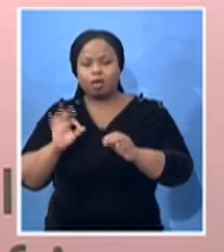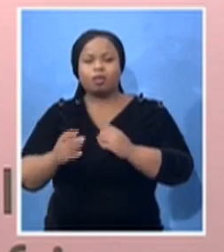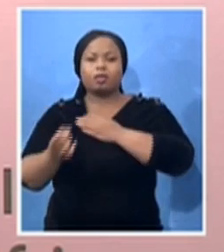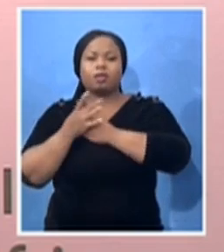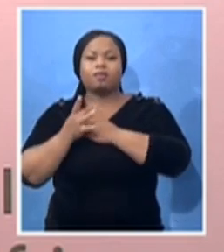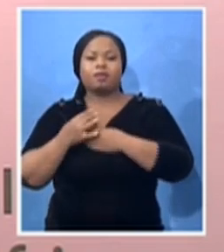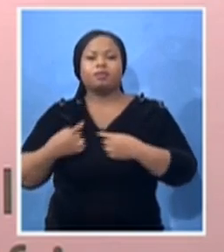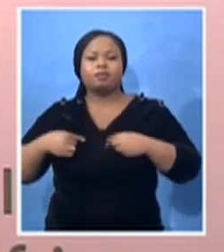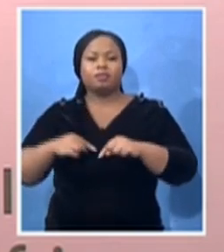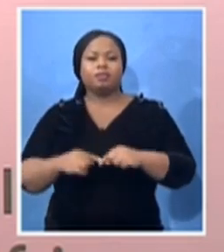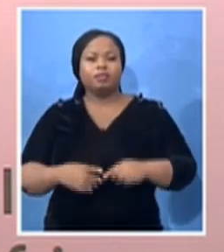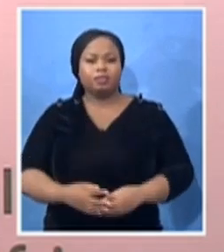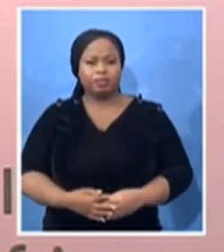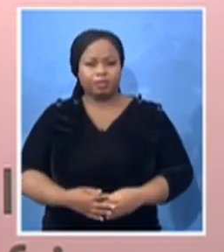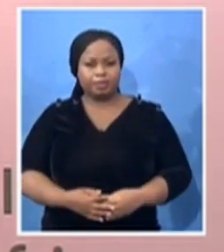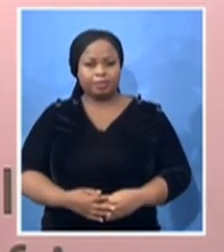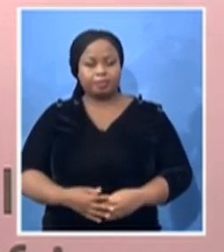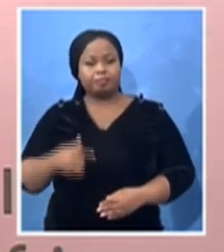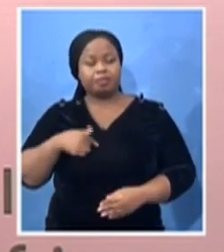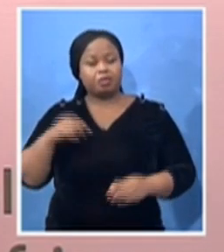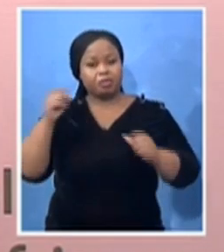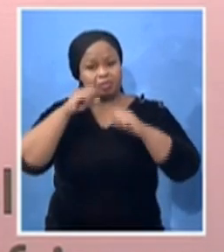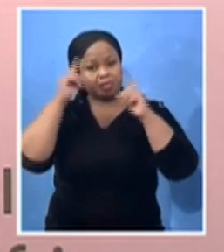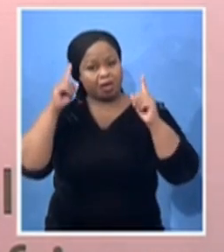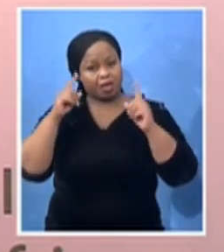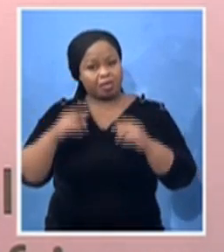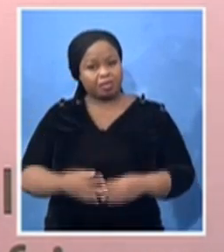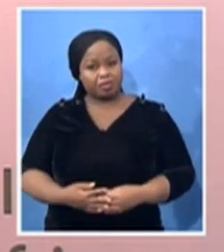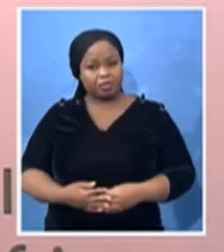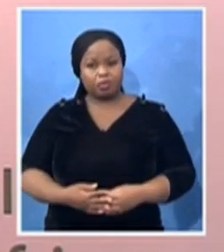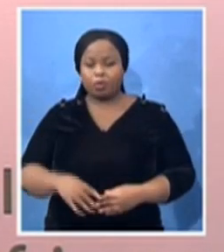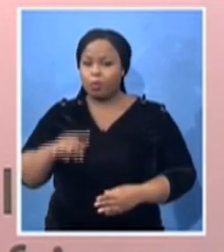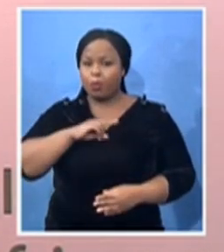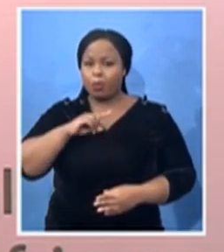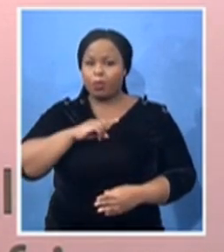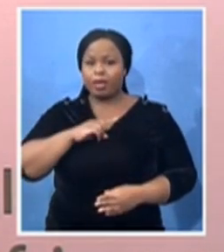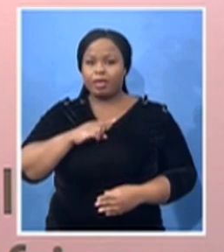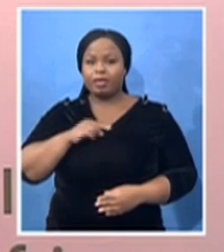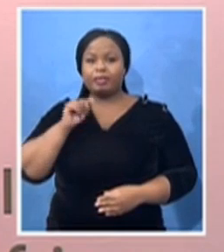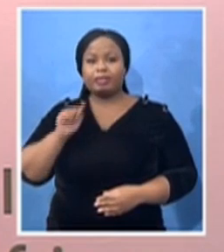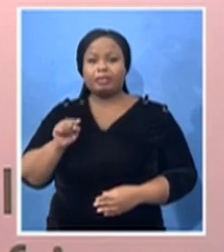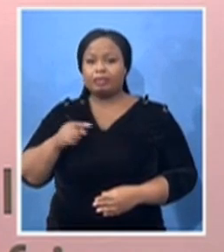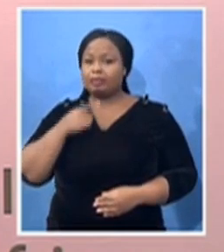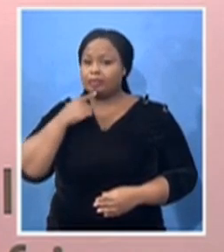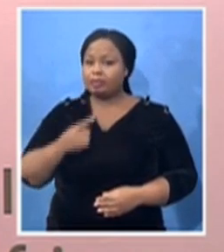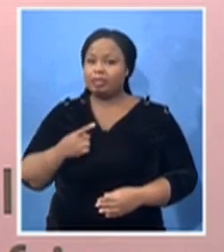surprised. Not only did she praise the make of the